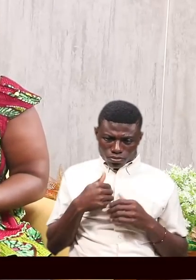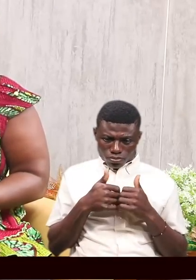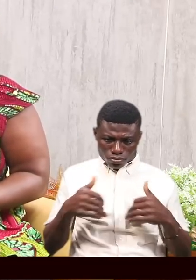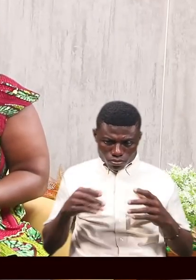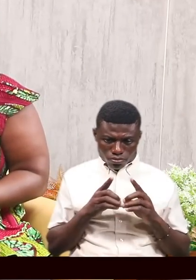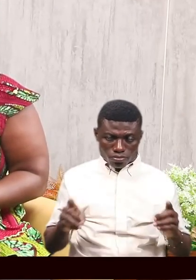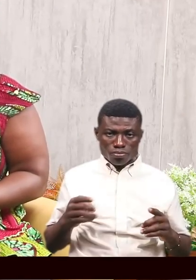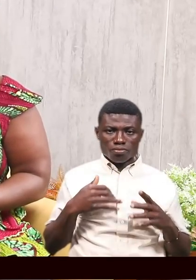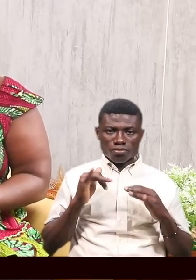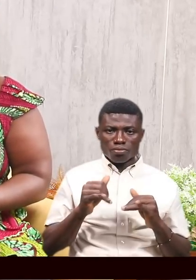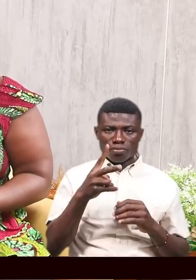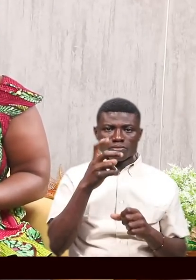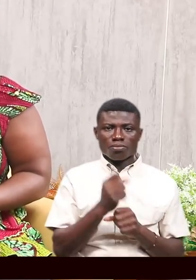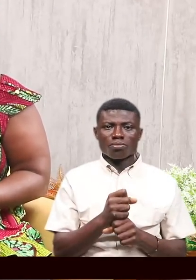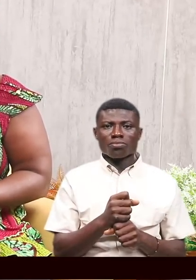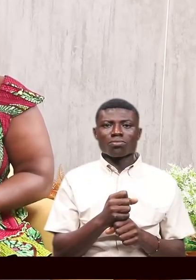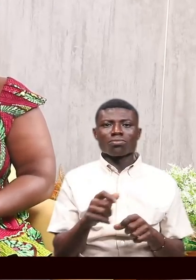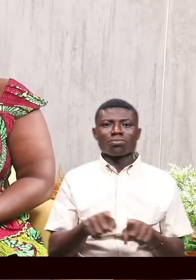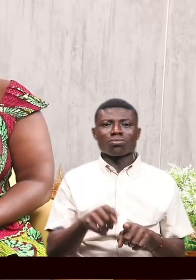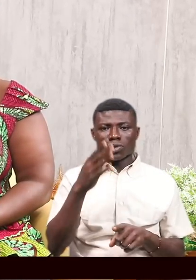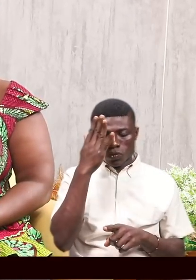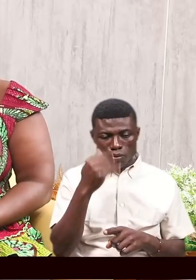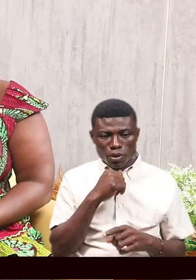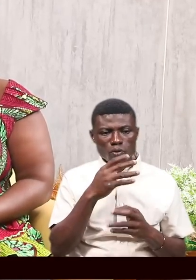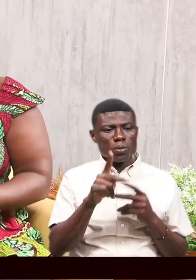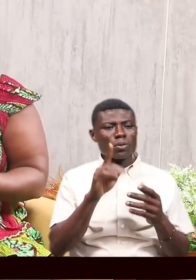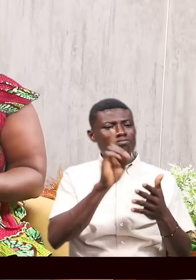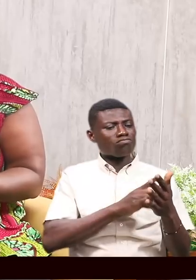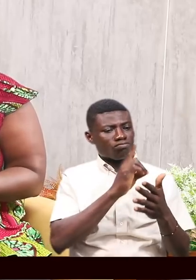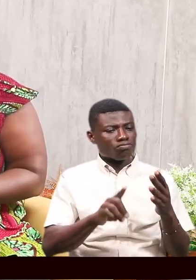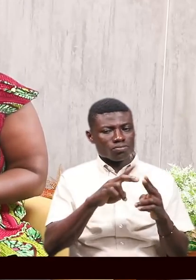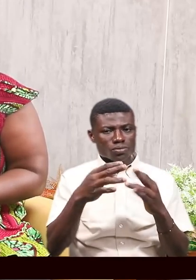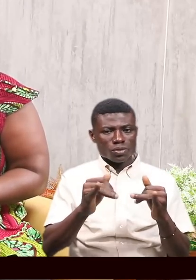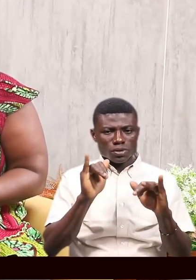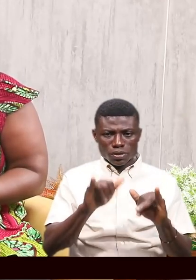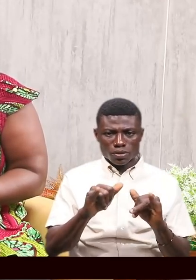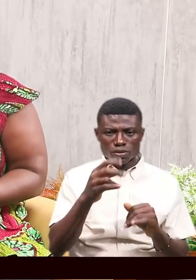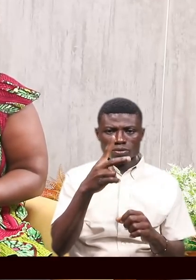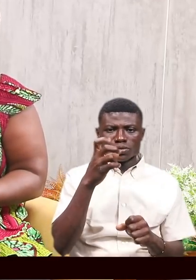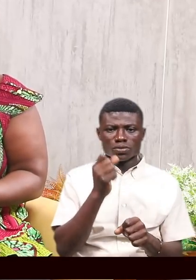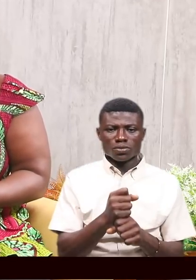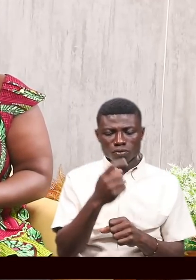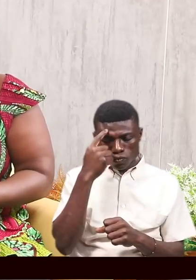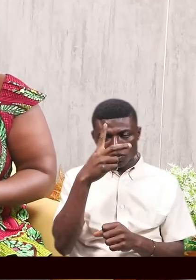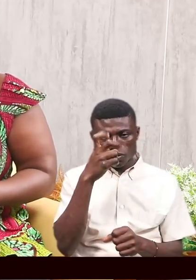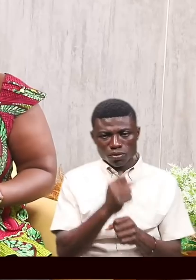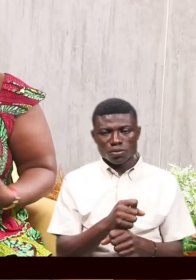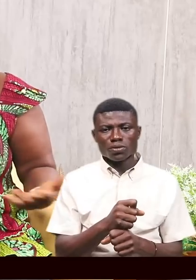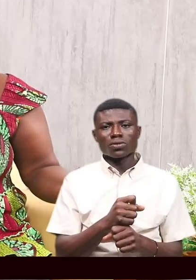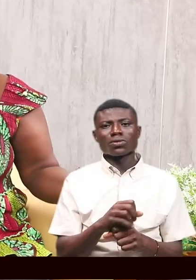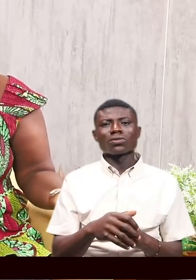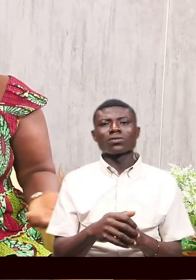no metena asia 2 years also because of stigmatization it's metena asia ma